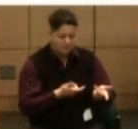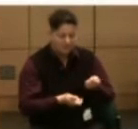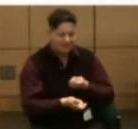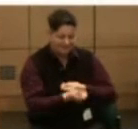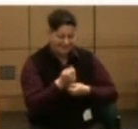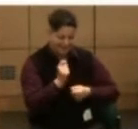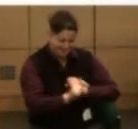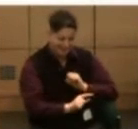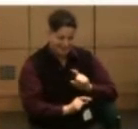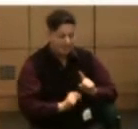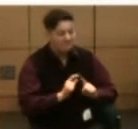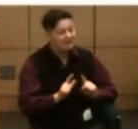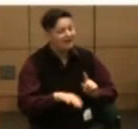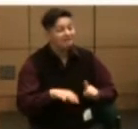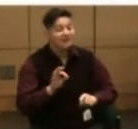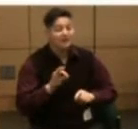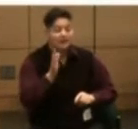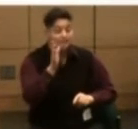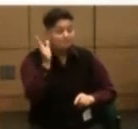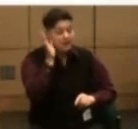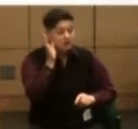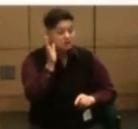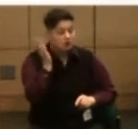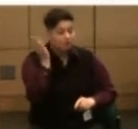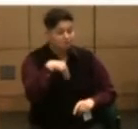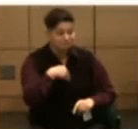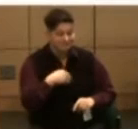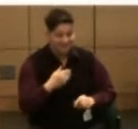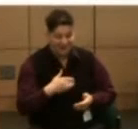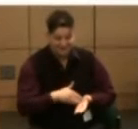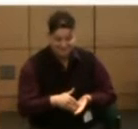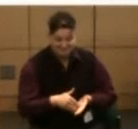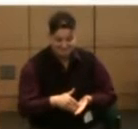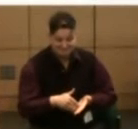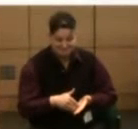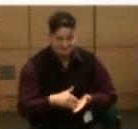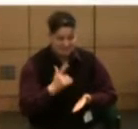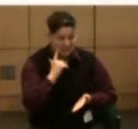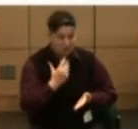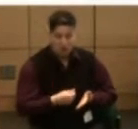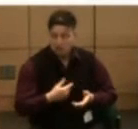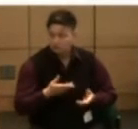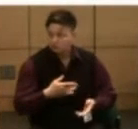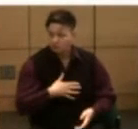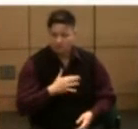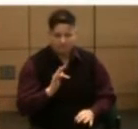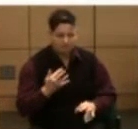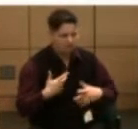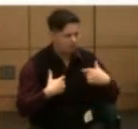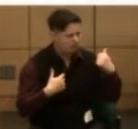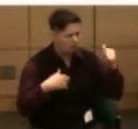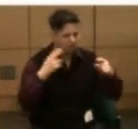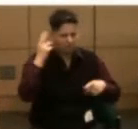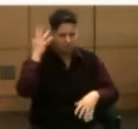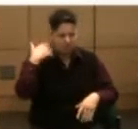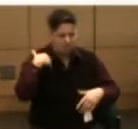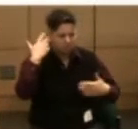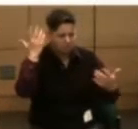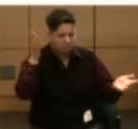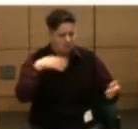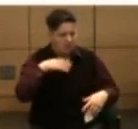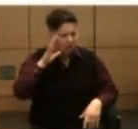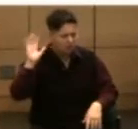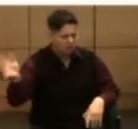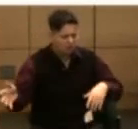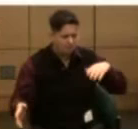of families, parents, are not always aware of the hearing loss history in their families. They say, oh yeah, my grandparent or aunt